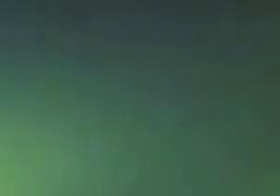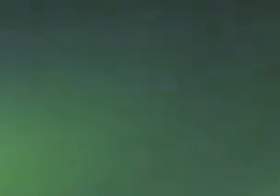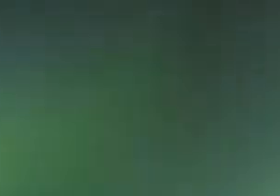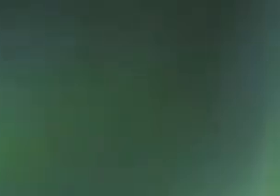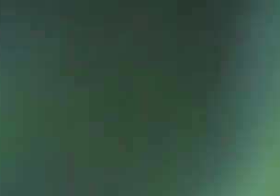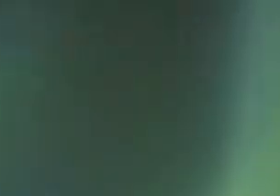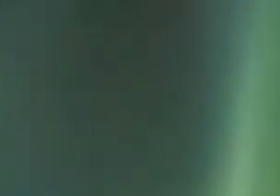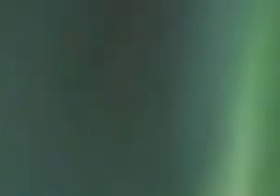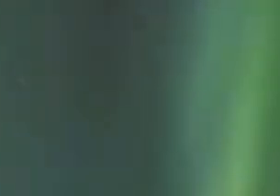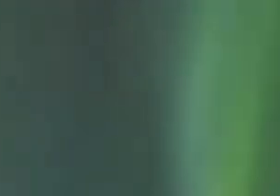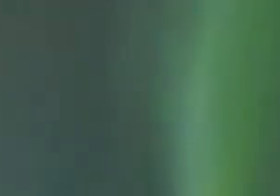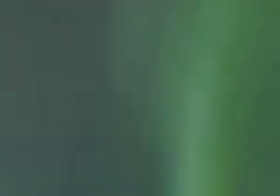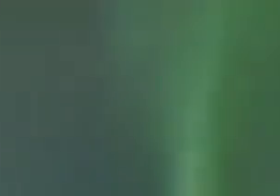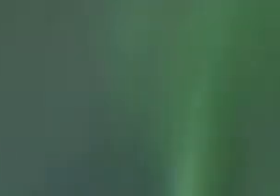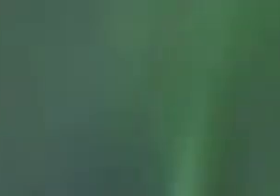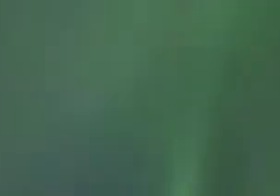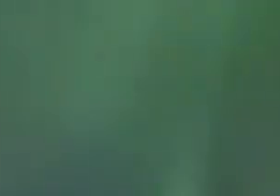Thank you, Ms. Maria.